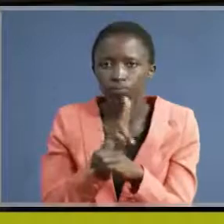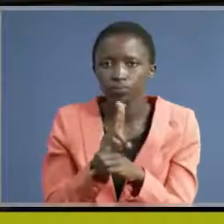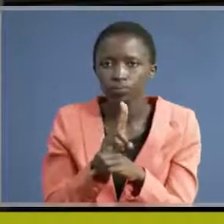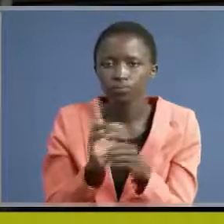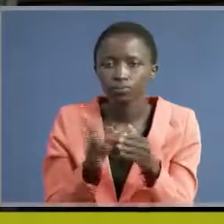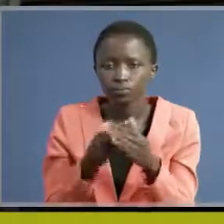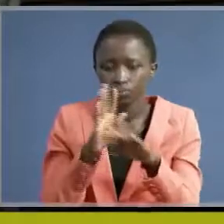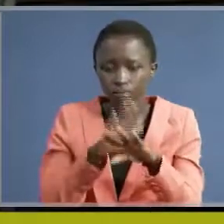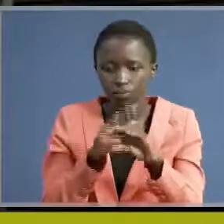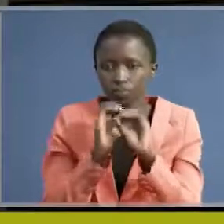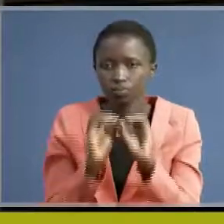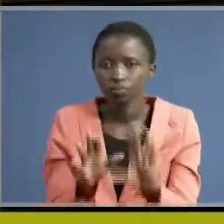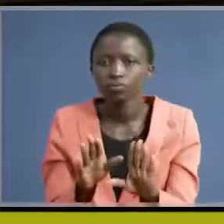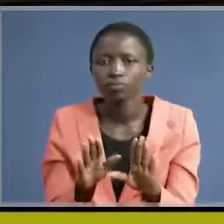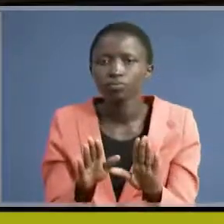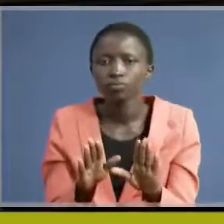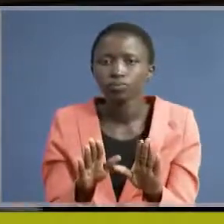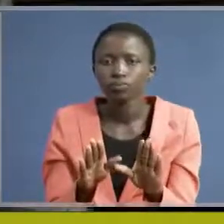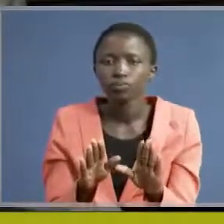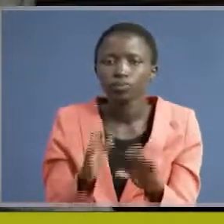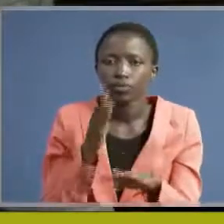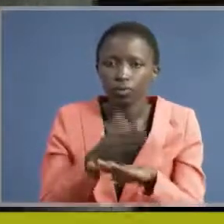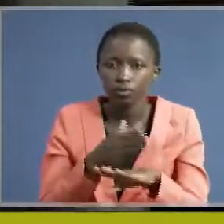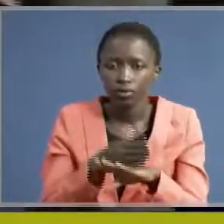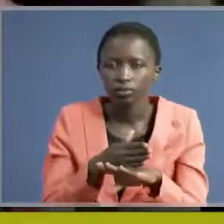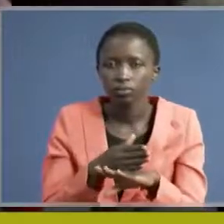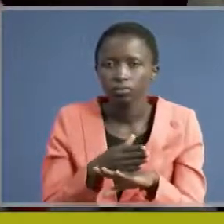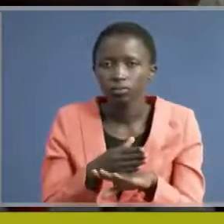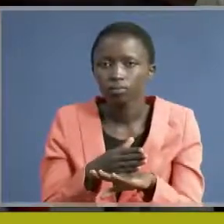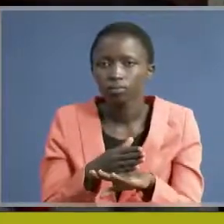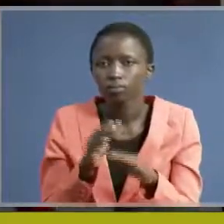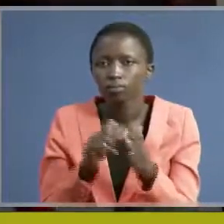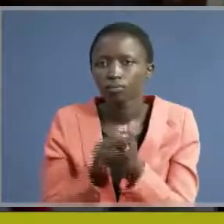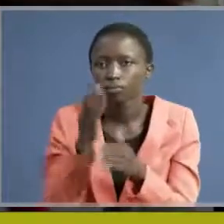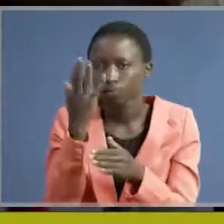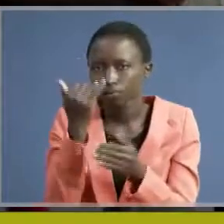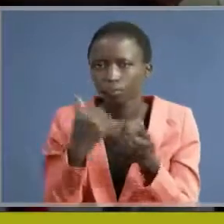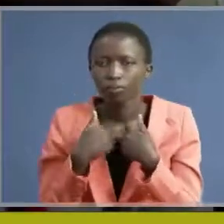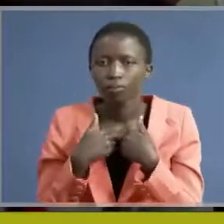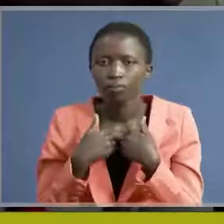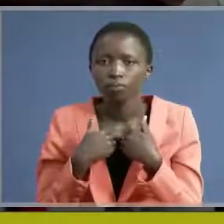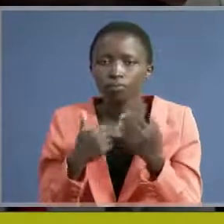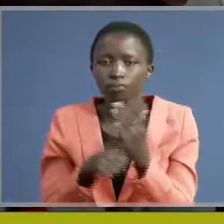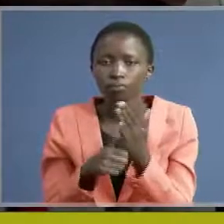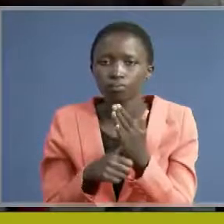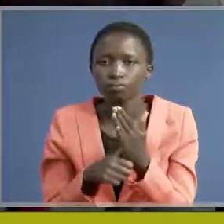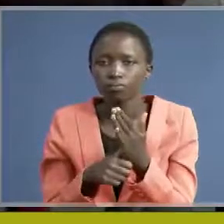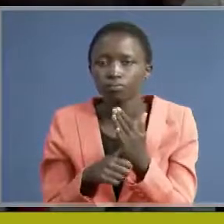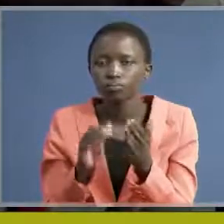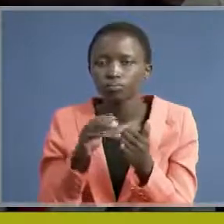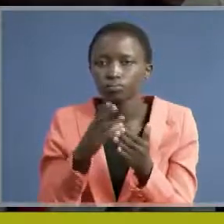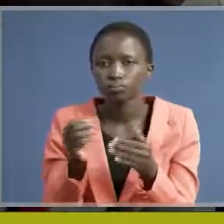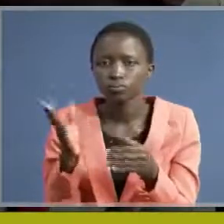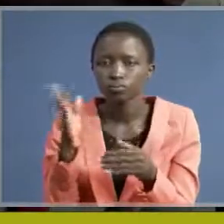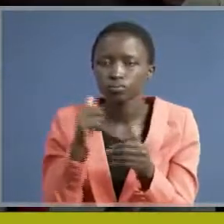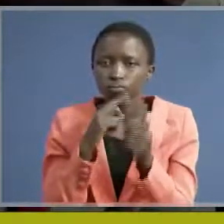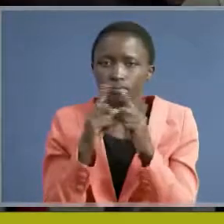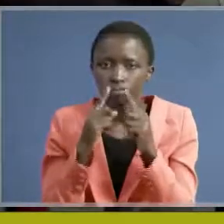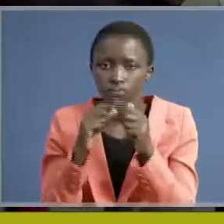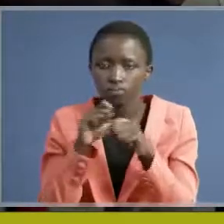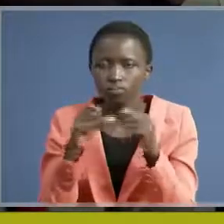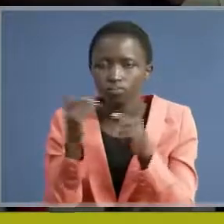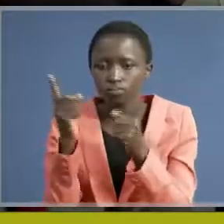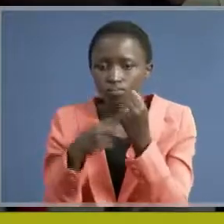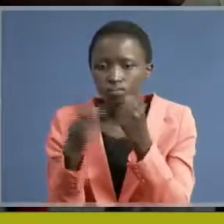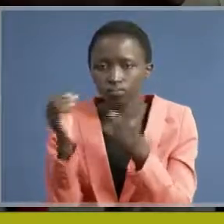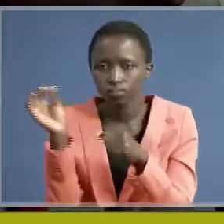substandard. They were the counterfeits. They're not the right ones. That's why we're having these problems of maize going back, and you talked about 60%.